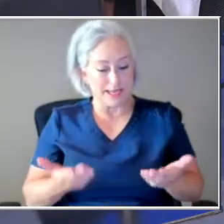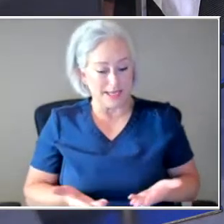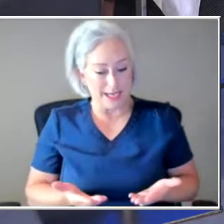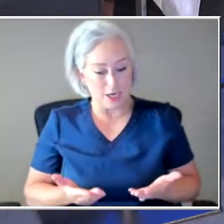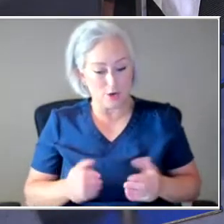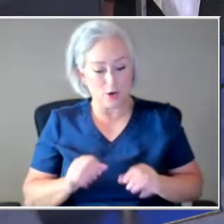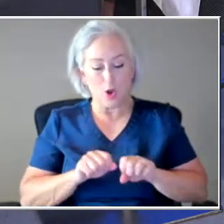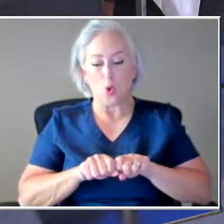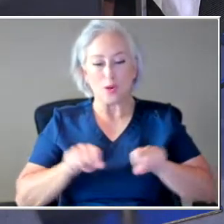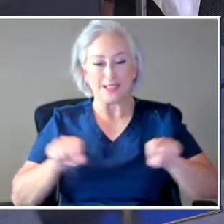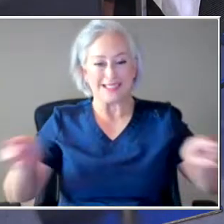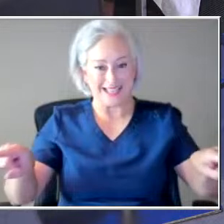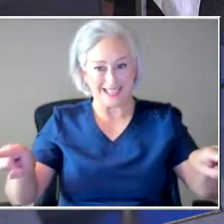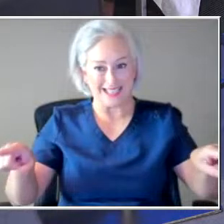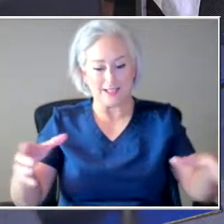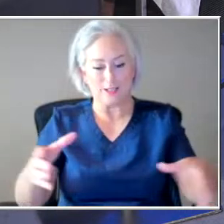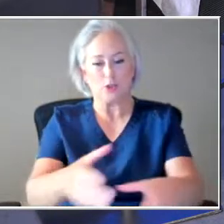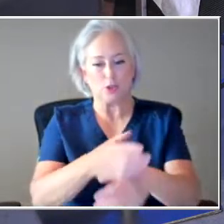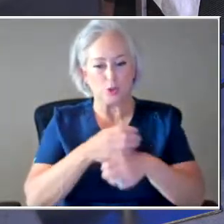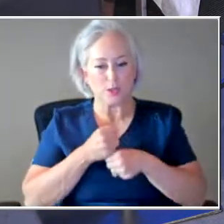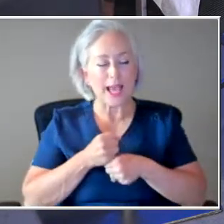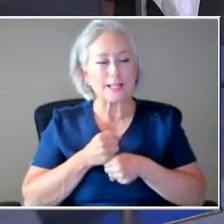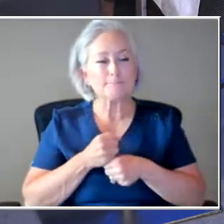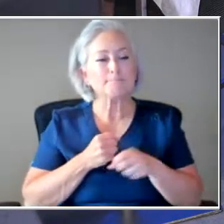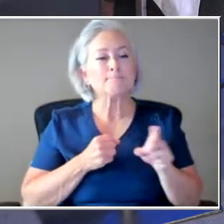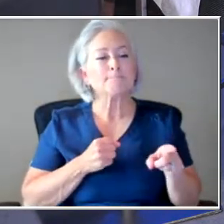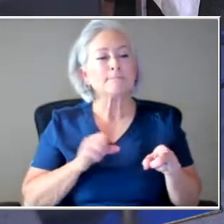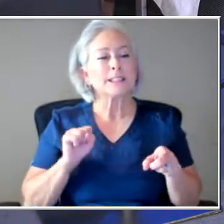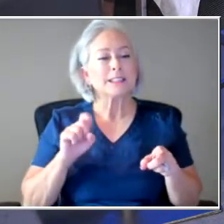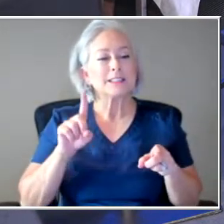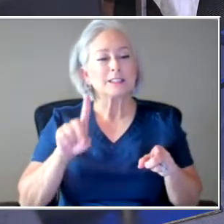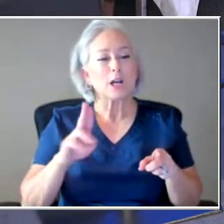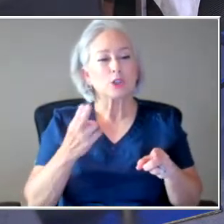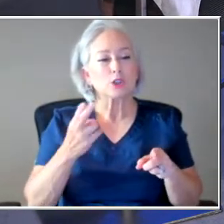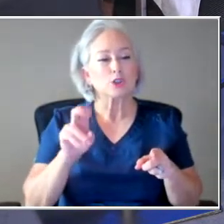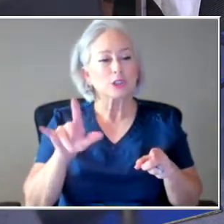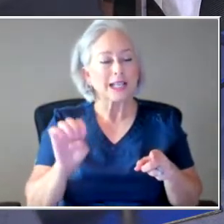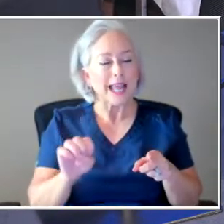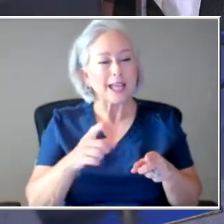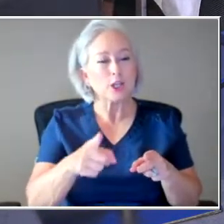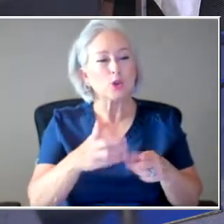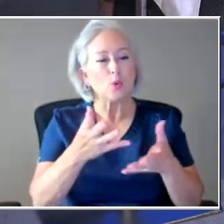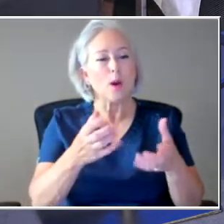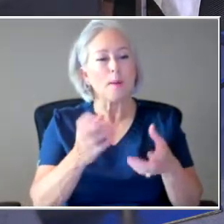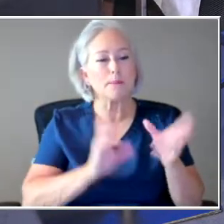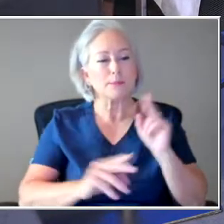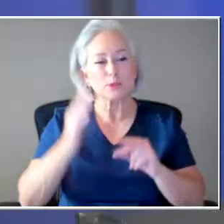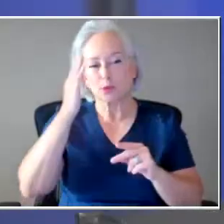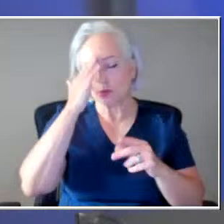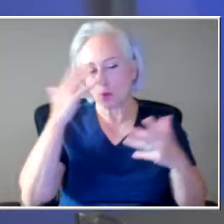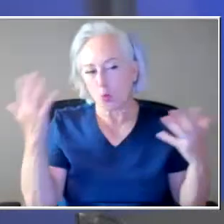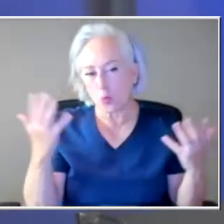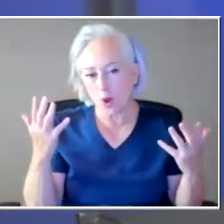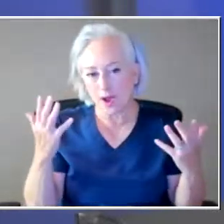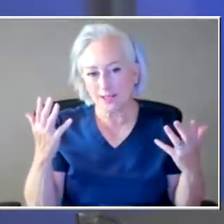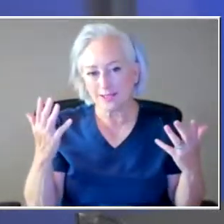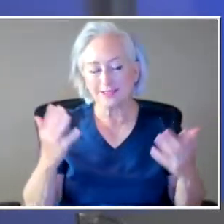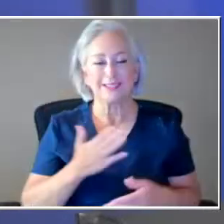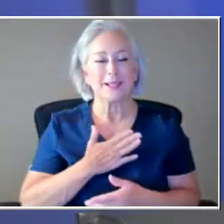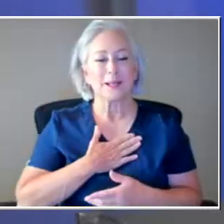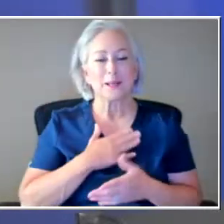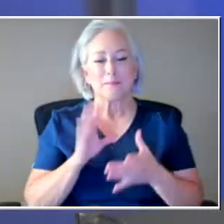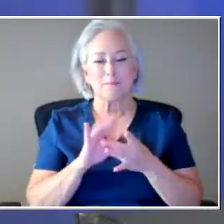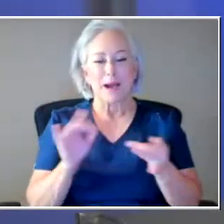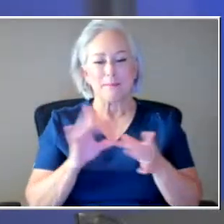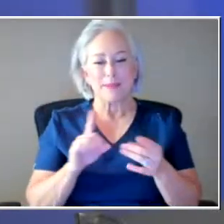get our takeaways. Dr. Sinead, I want to talk with you about that. What do you want people to take away from our conversation today? My message to our myeloma